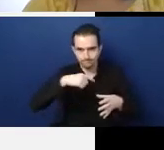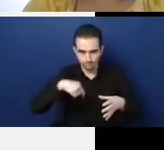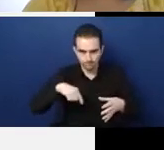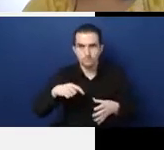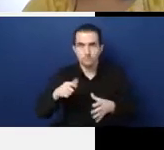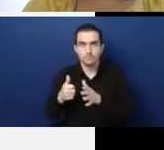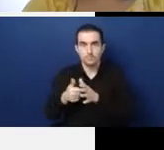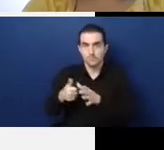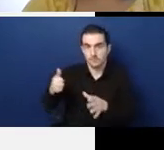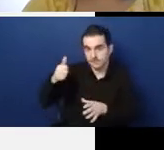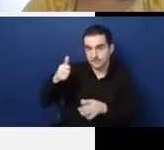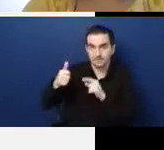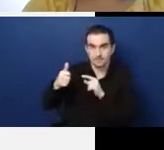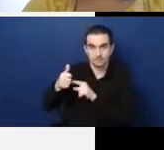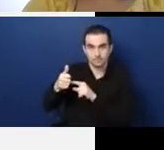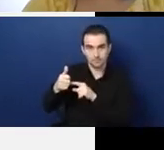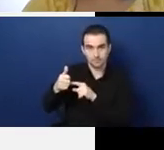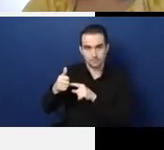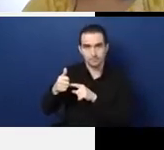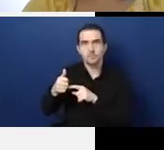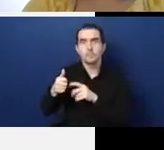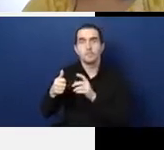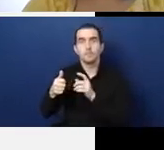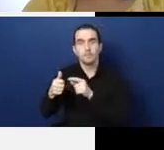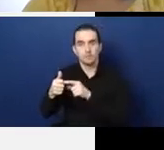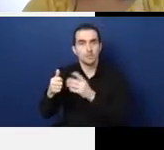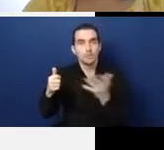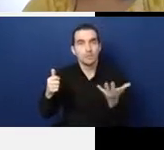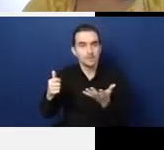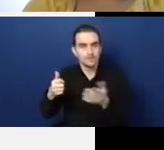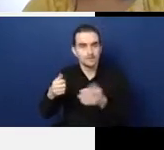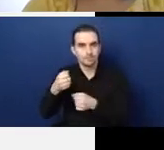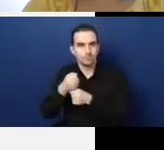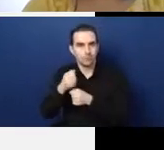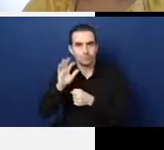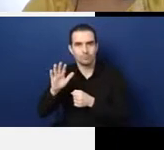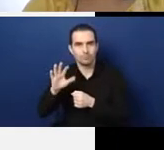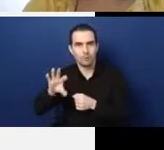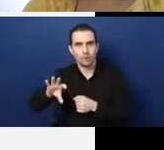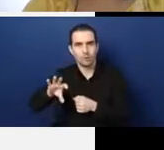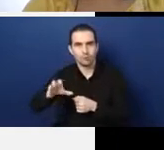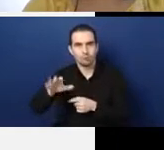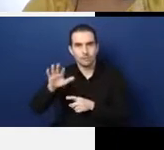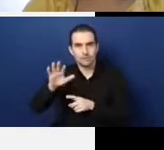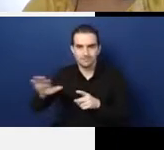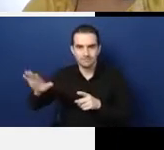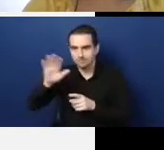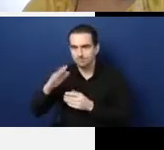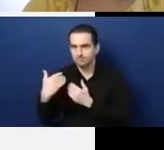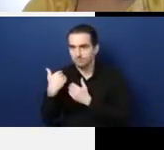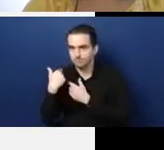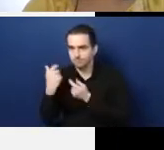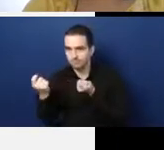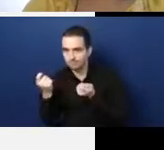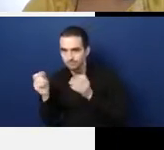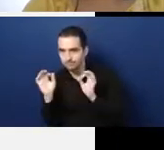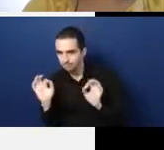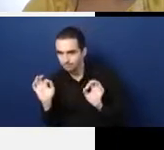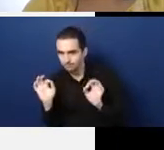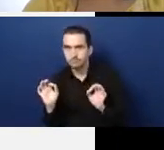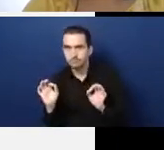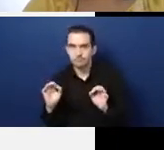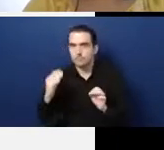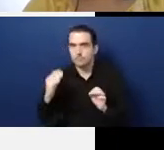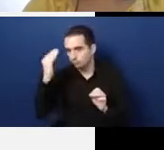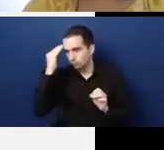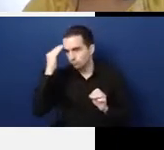and also in disability inclusion within safeguarding, and they are charged with the responsibility of making sure that